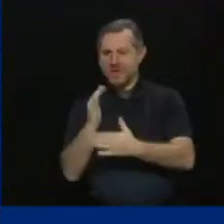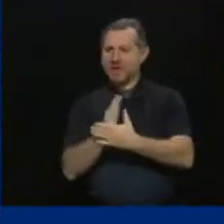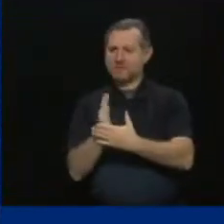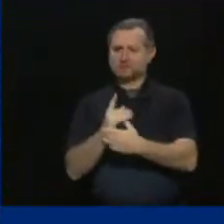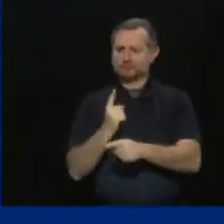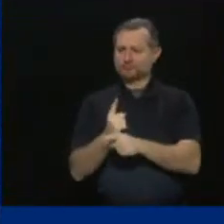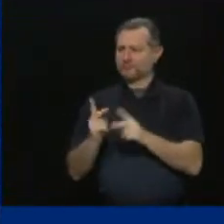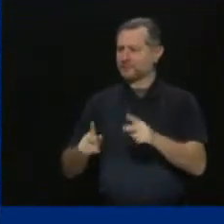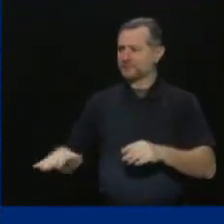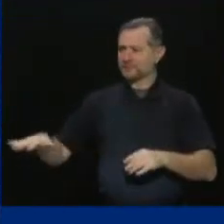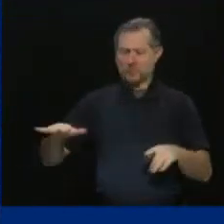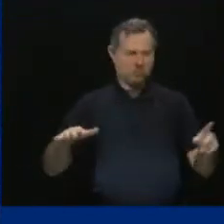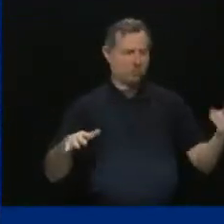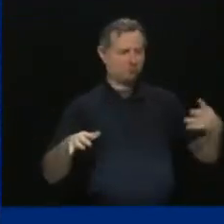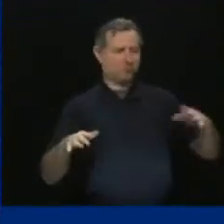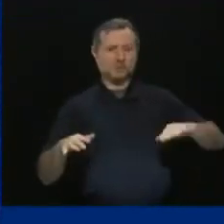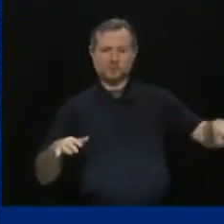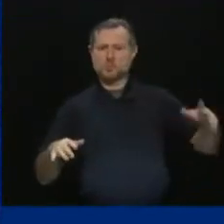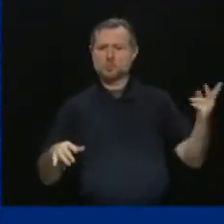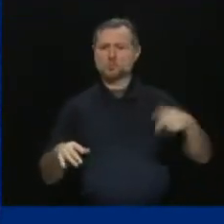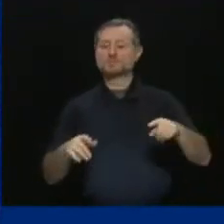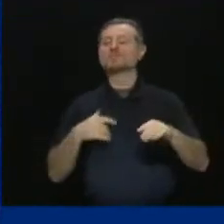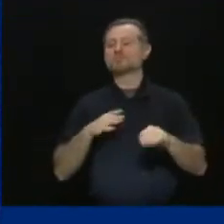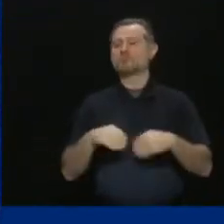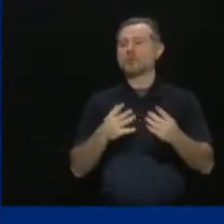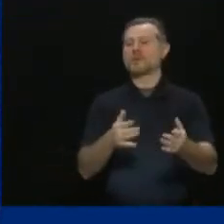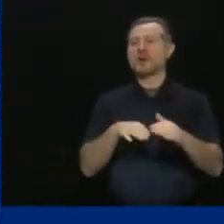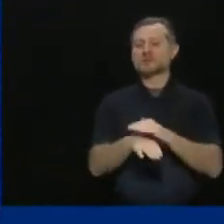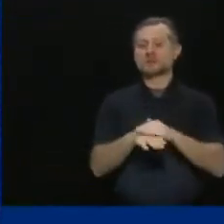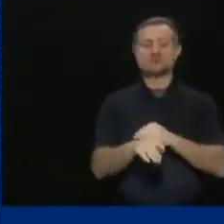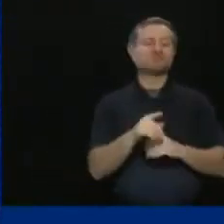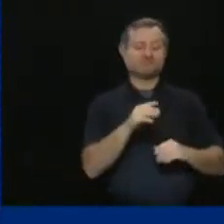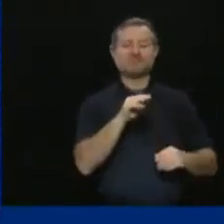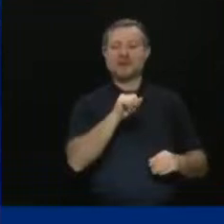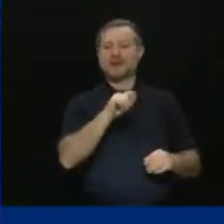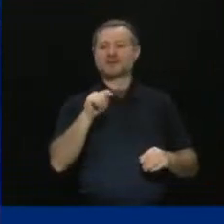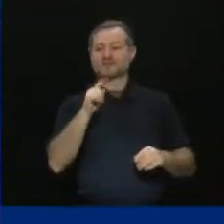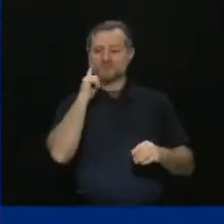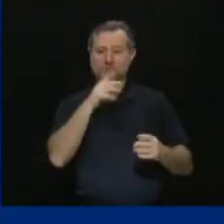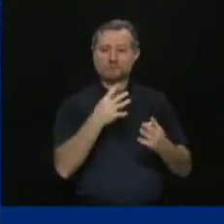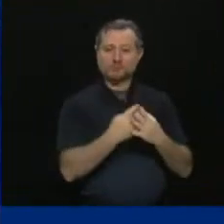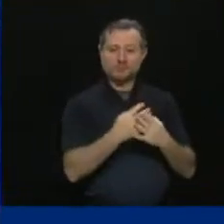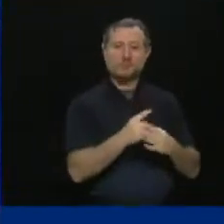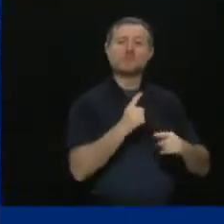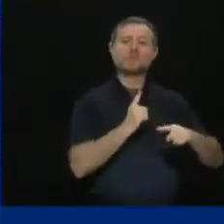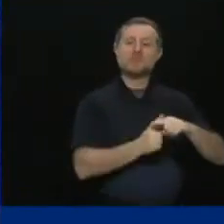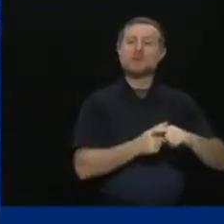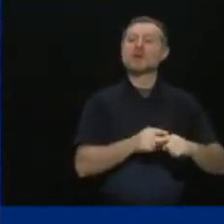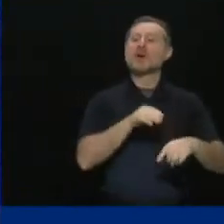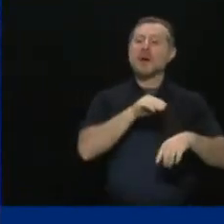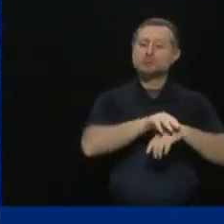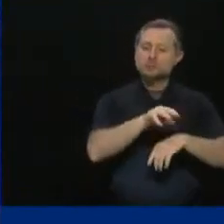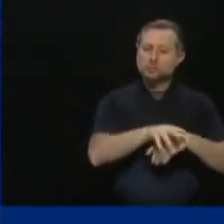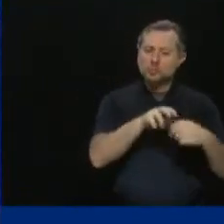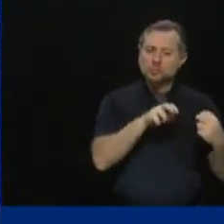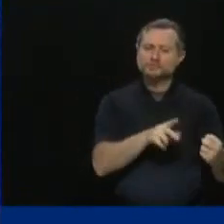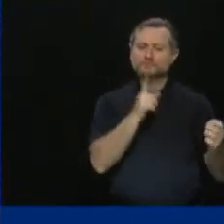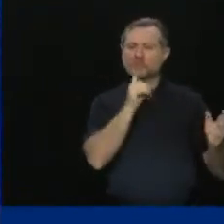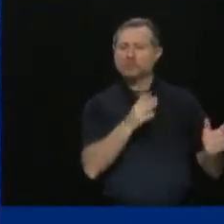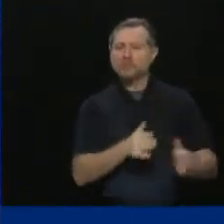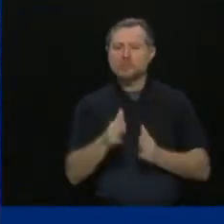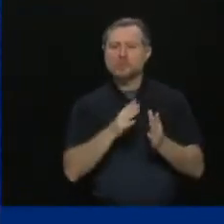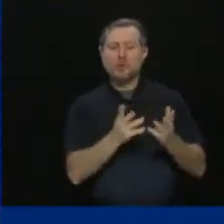by providing access to MAT to people who are incarcerated, along with counseling and a plan for a smooth re-entry